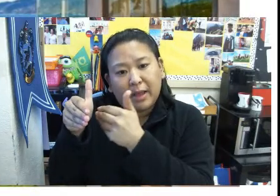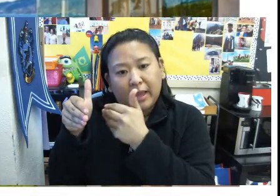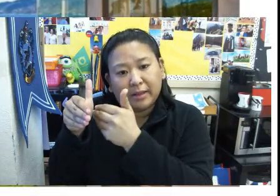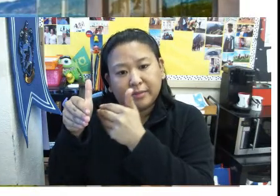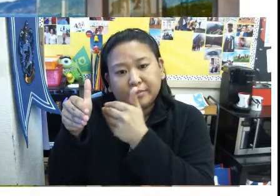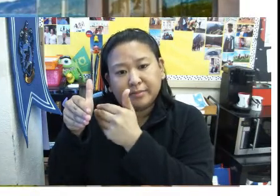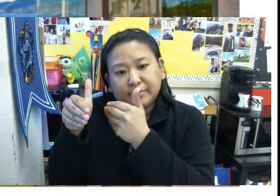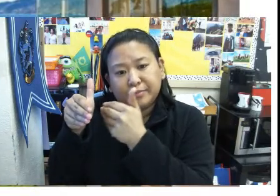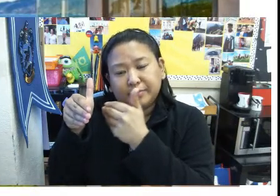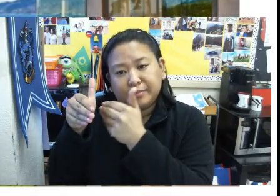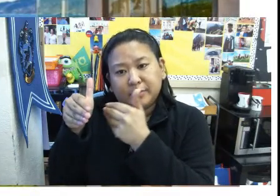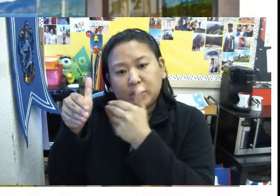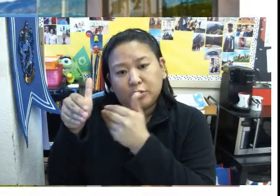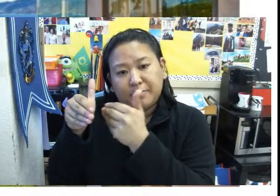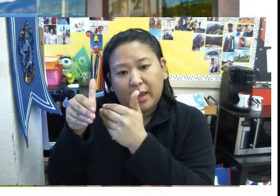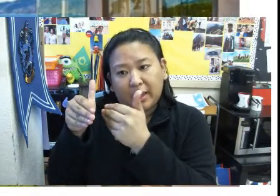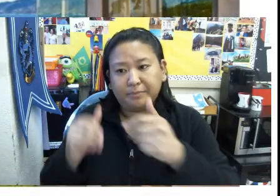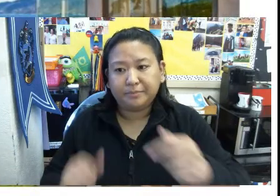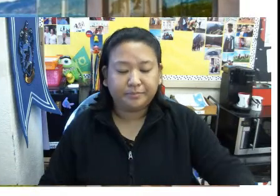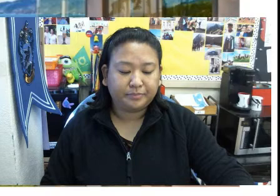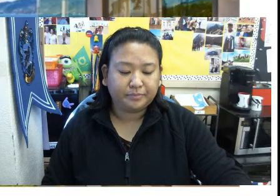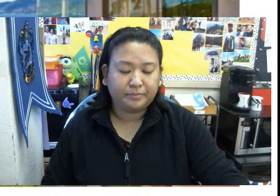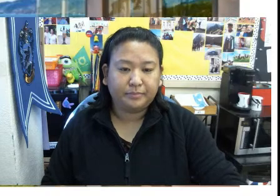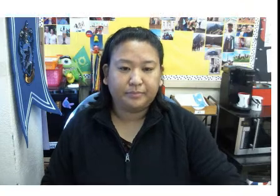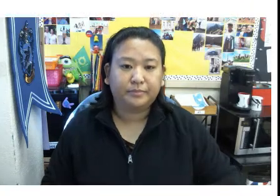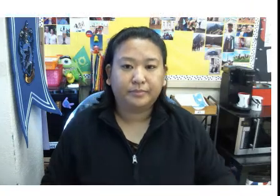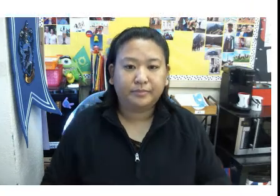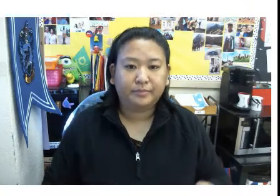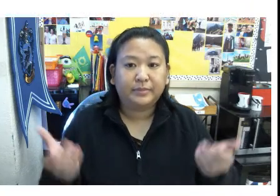Close by. Close by.